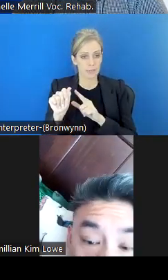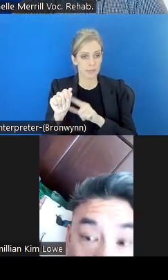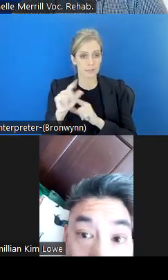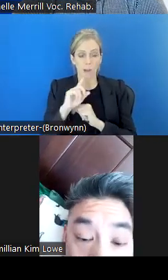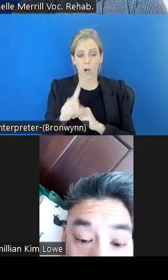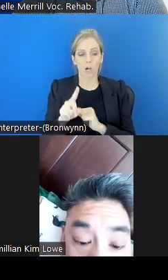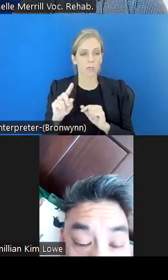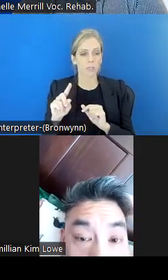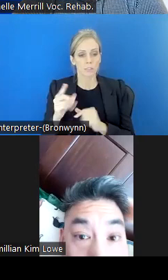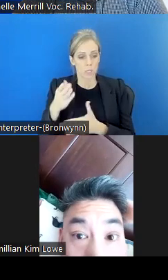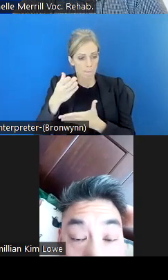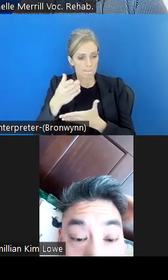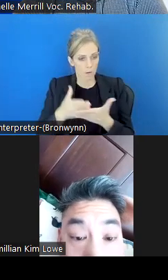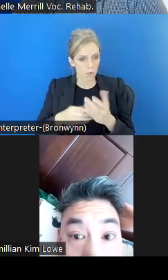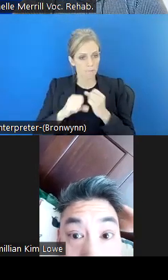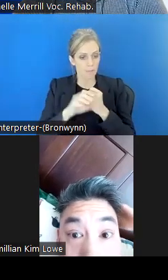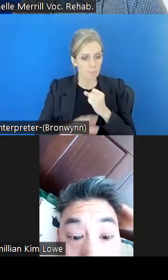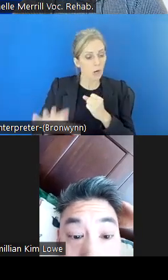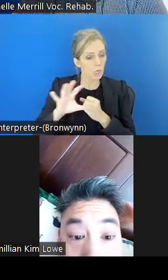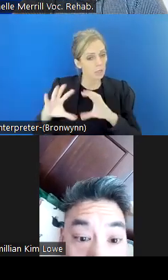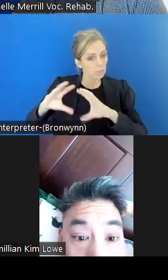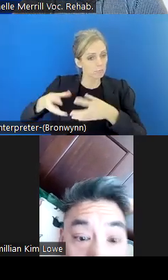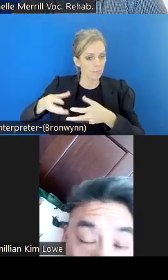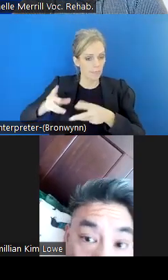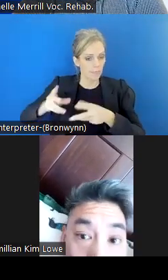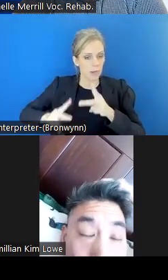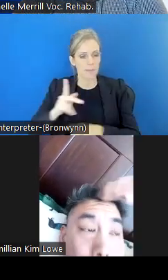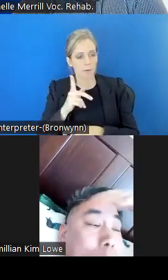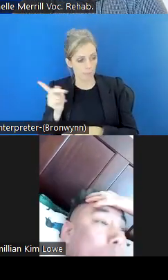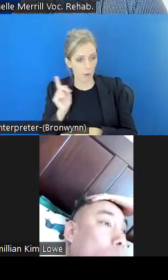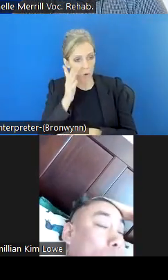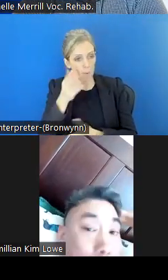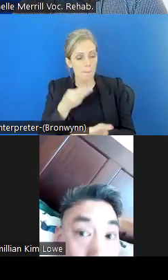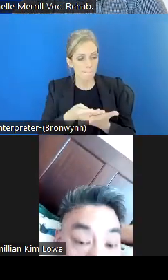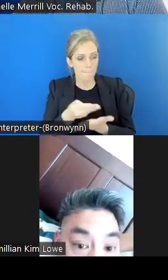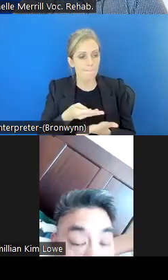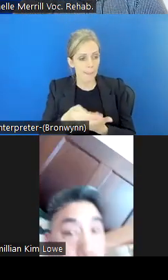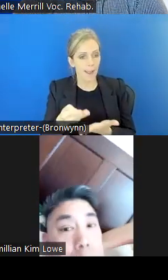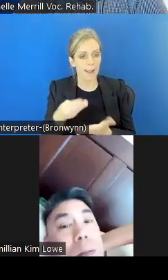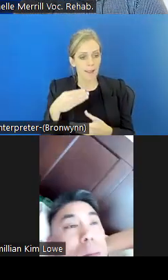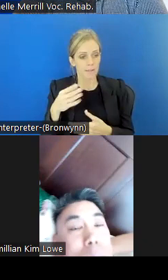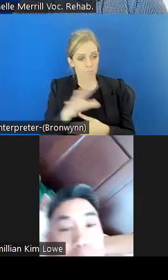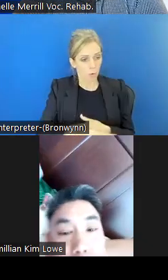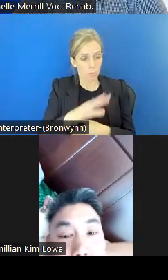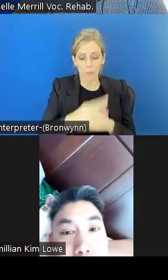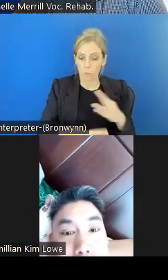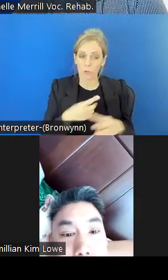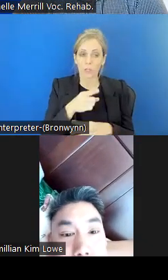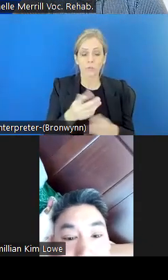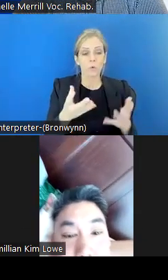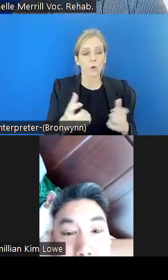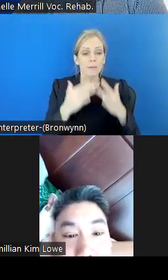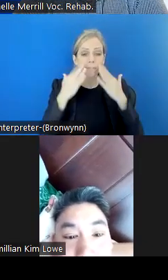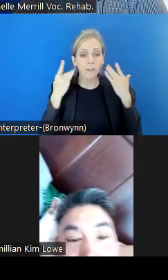slice of a market sector of people who buy things in the world, and you would like to be a disability friendly business.